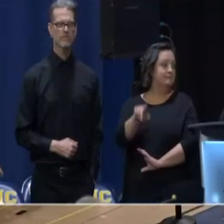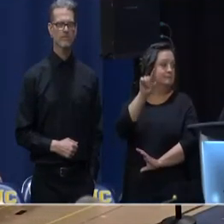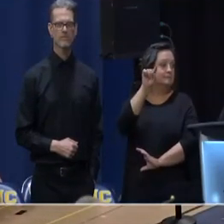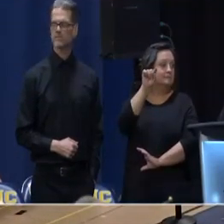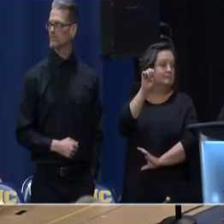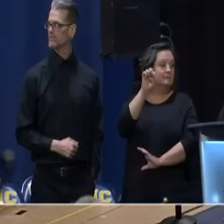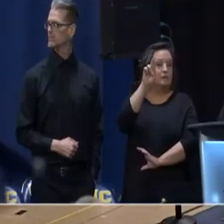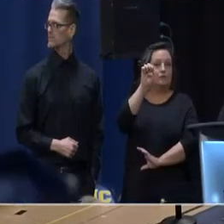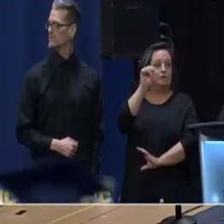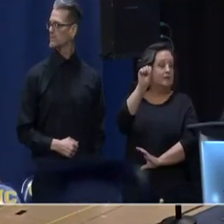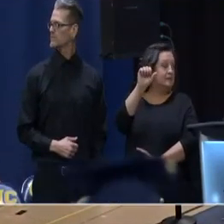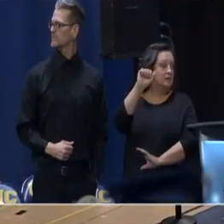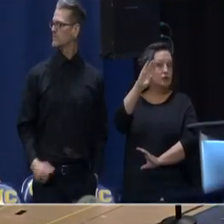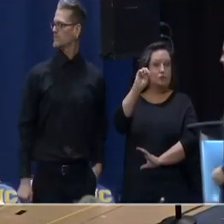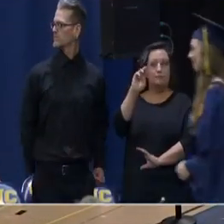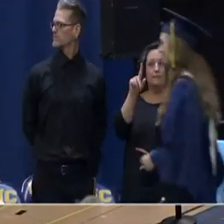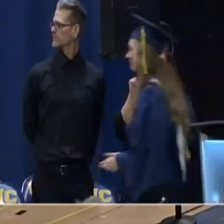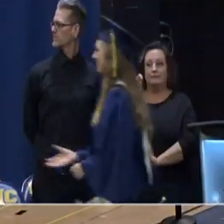Teresa Schmidt.